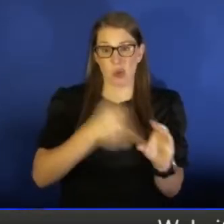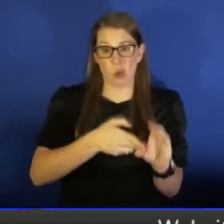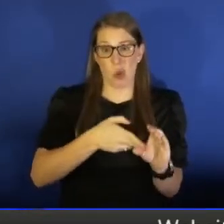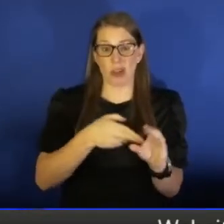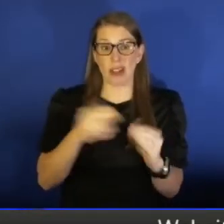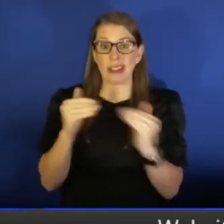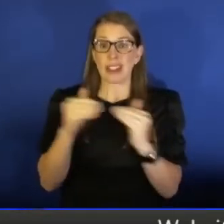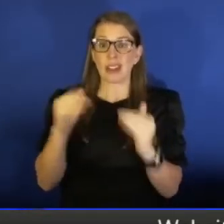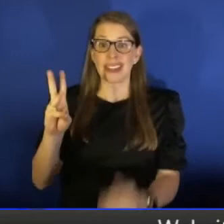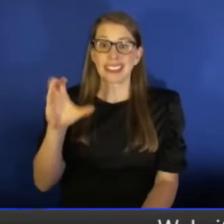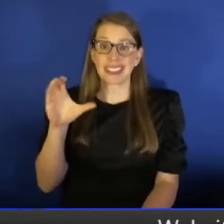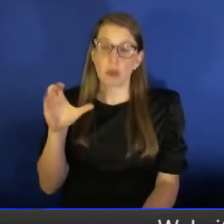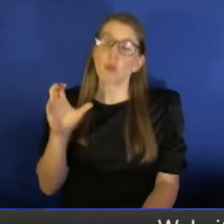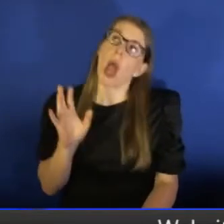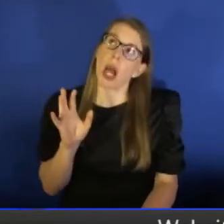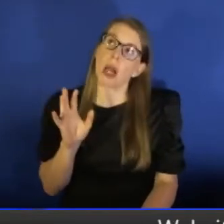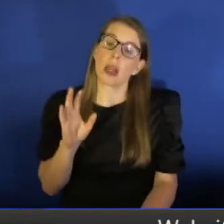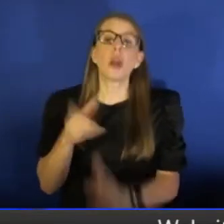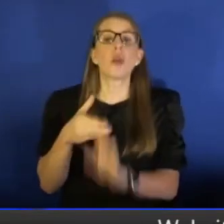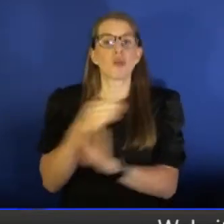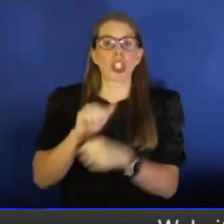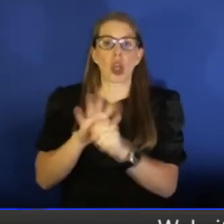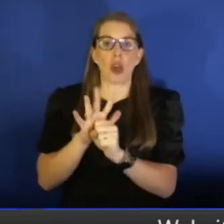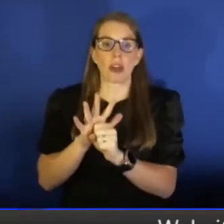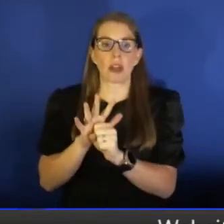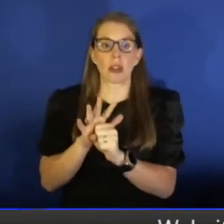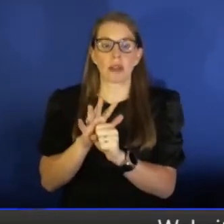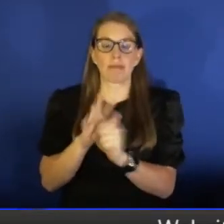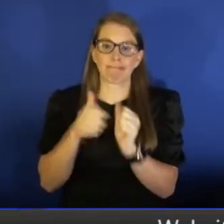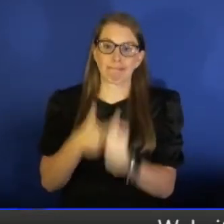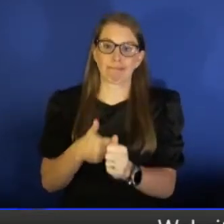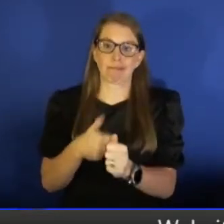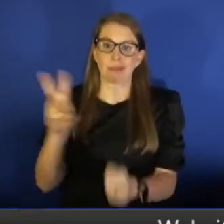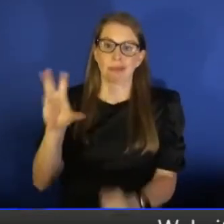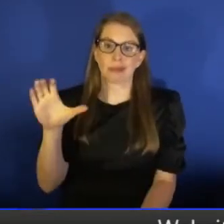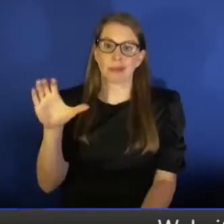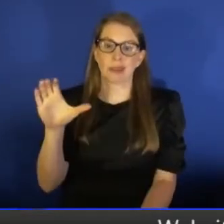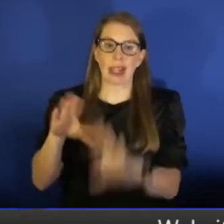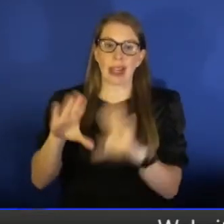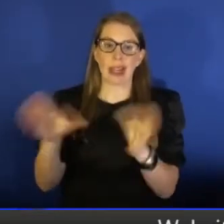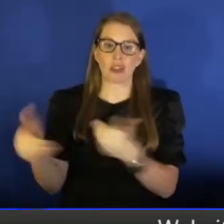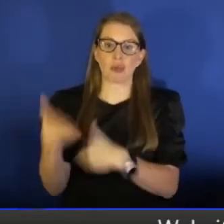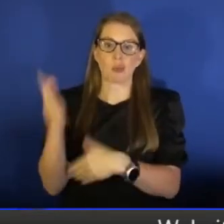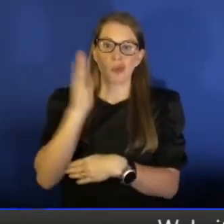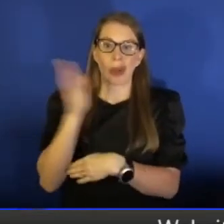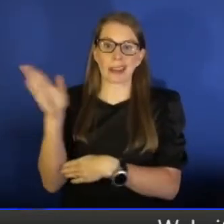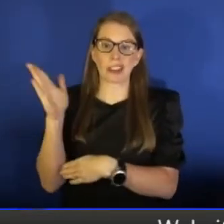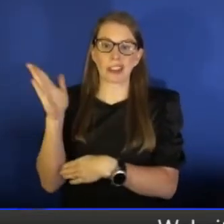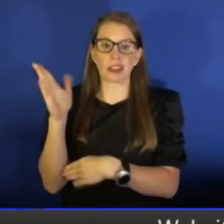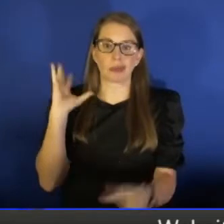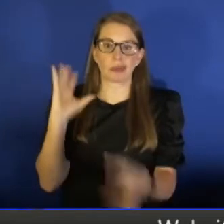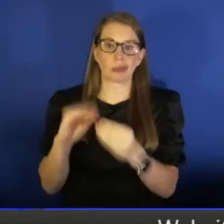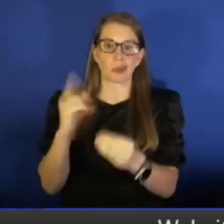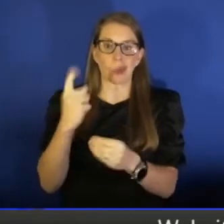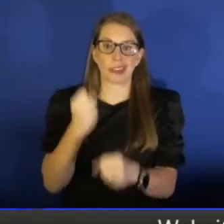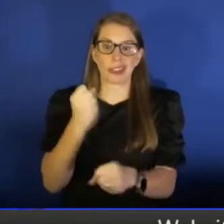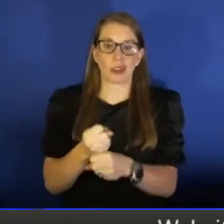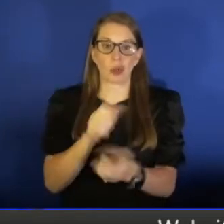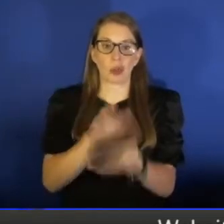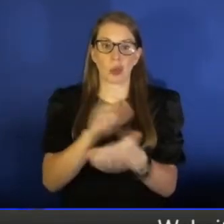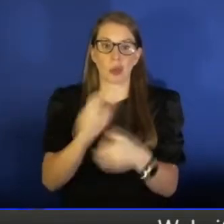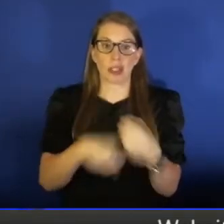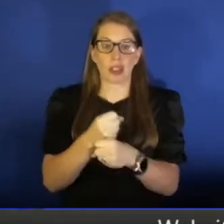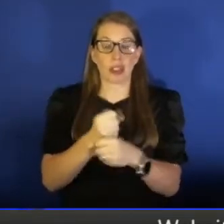600, well, pre-COVID, we were on track to do 600 classroom presentations in a school year. So, that's a